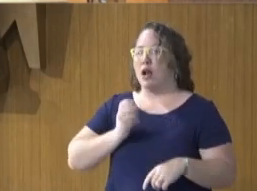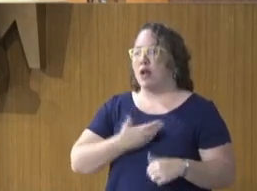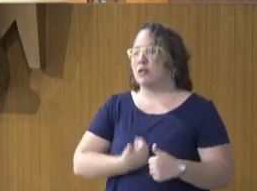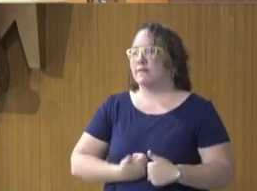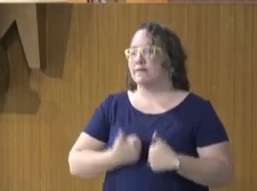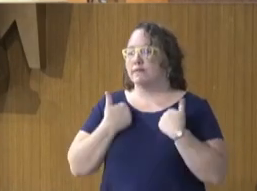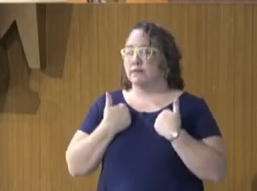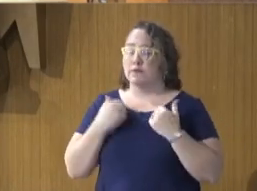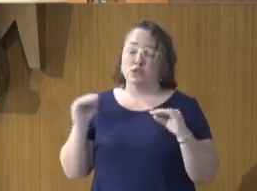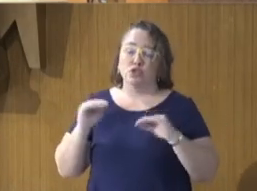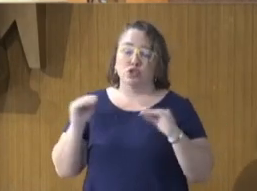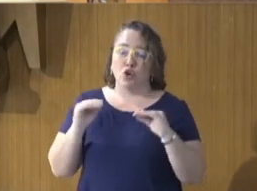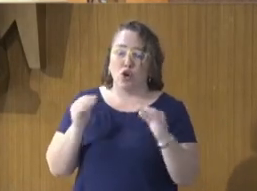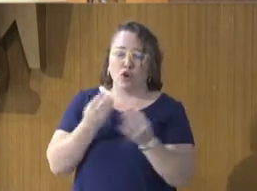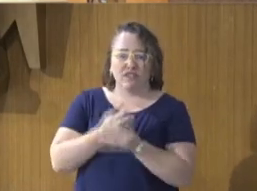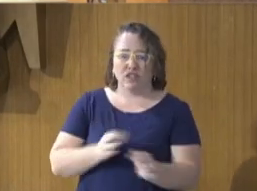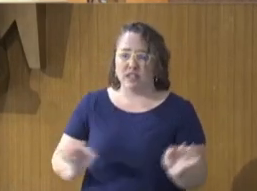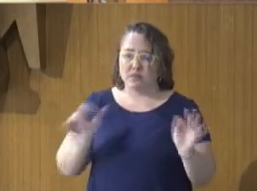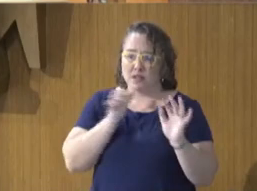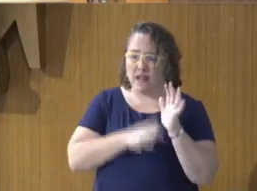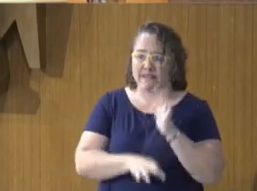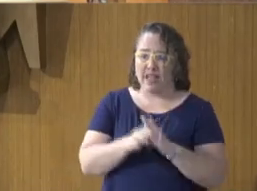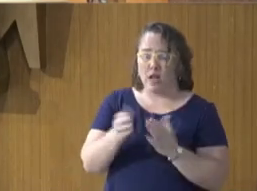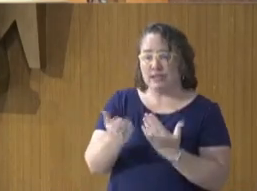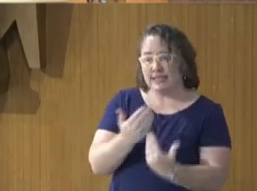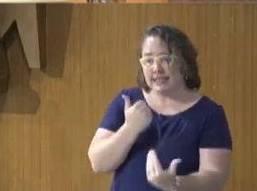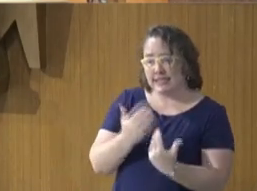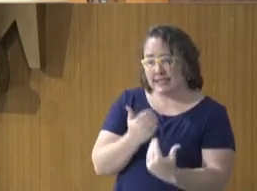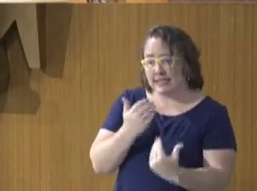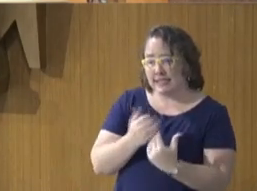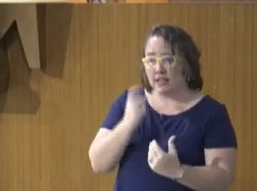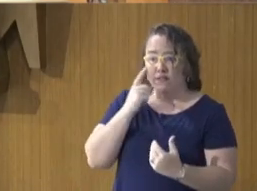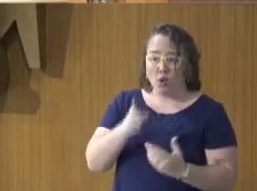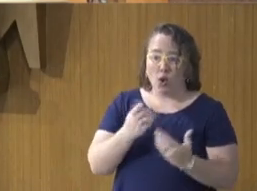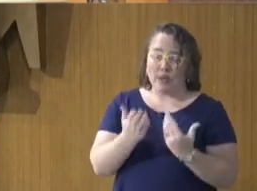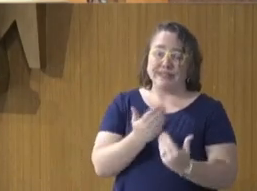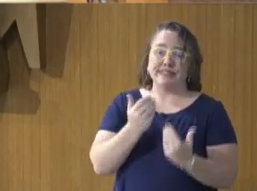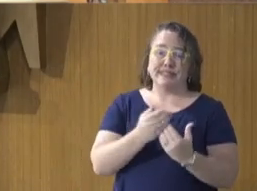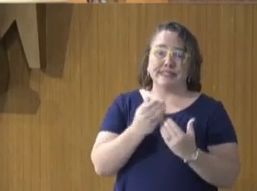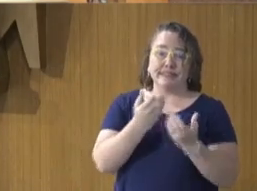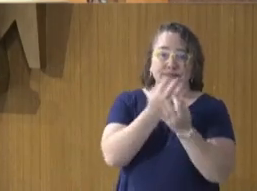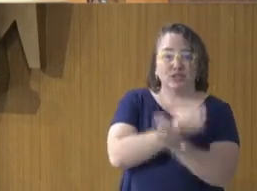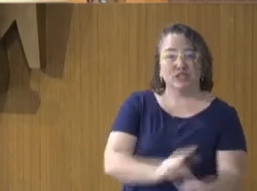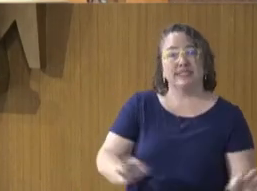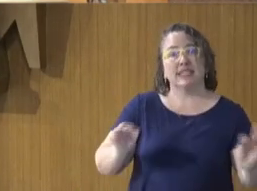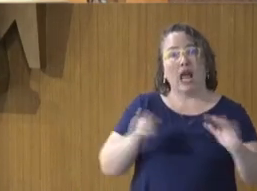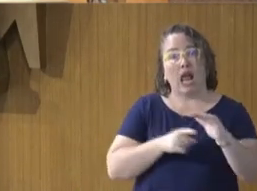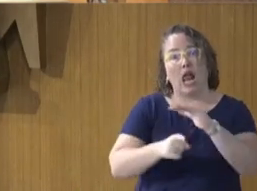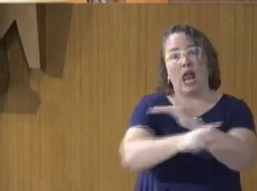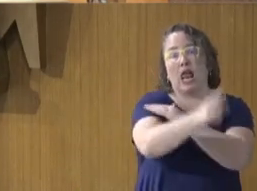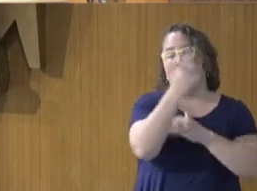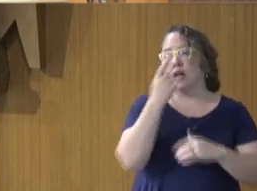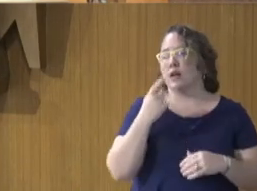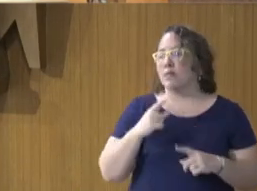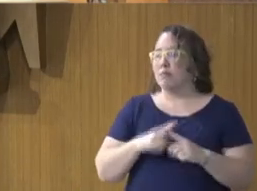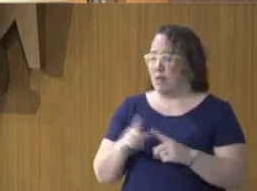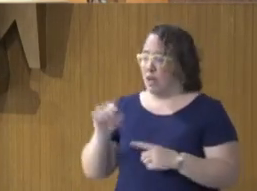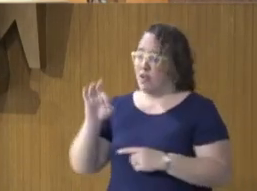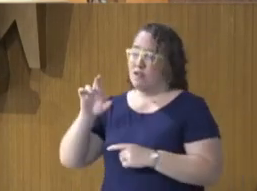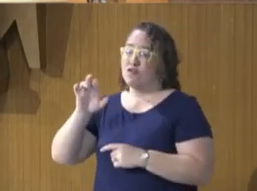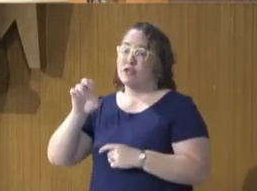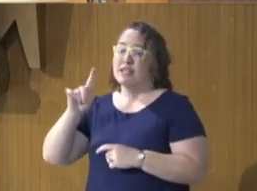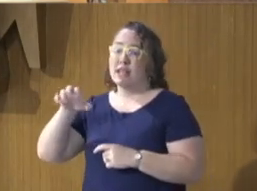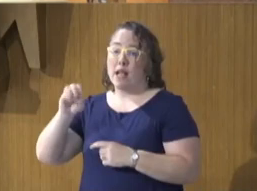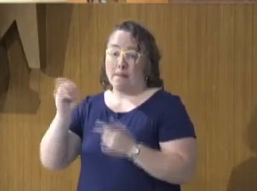No, freedom is not found easily by taking a highway to happiness. Freedom is one from the inside out,